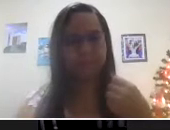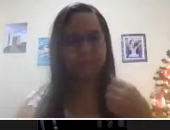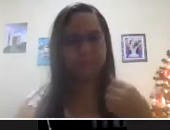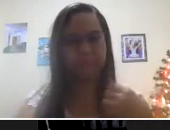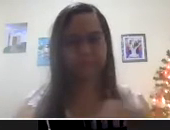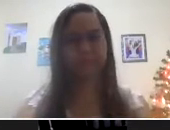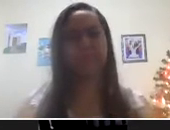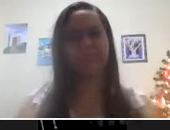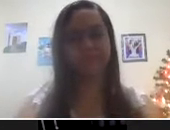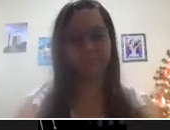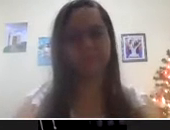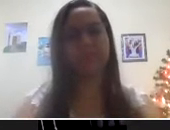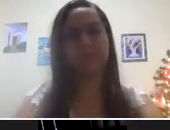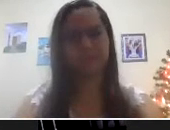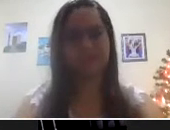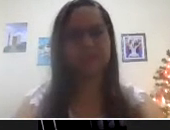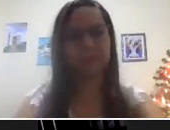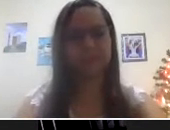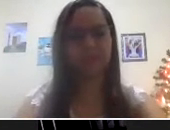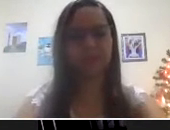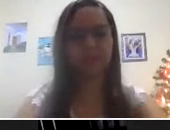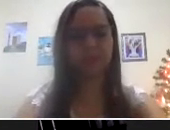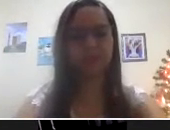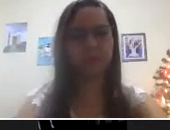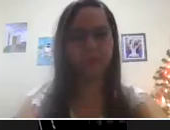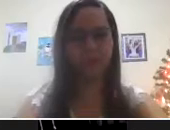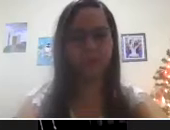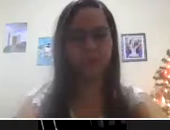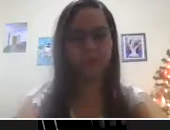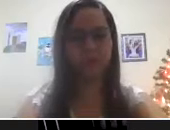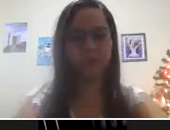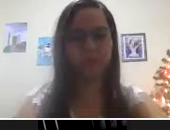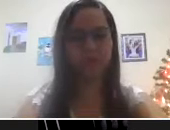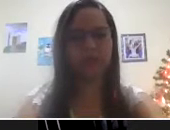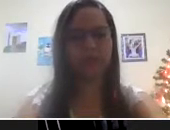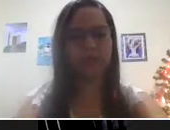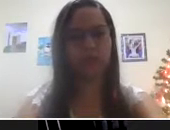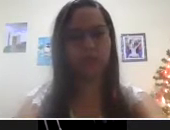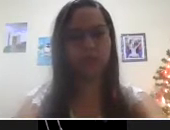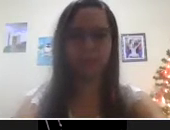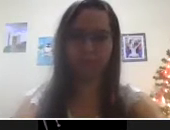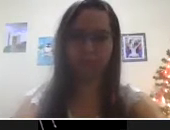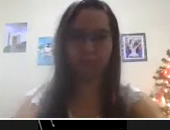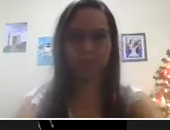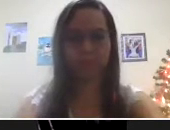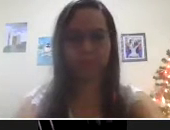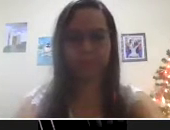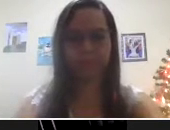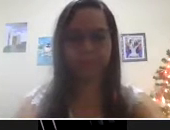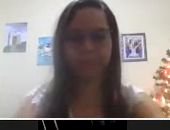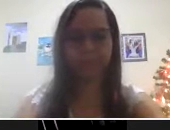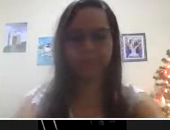How old is your brother? Exactly. How old is your brother?